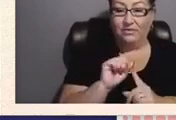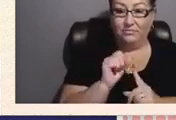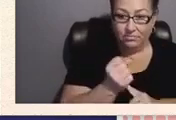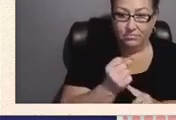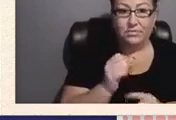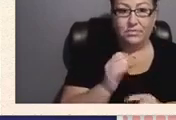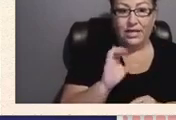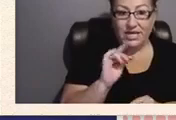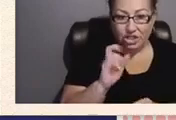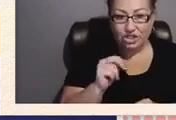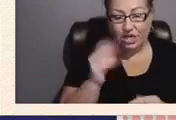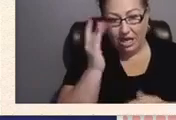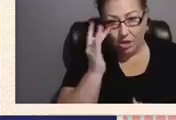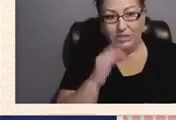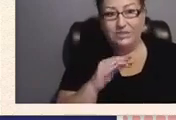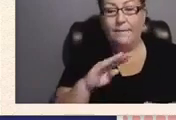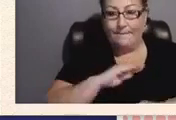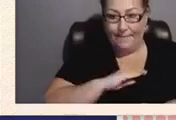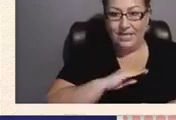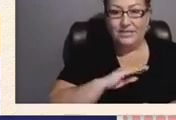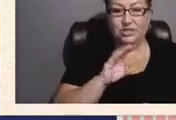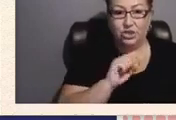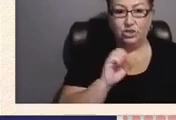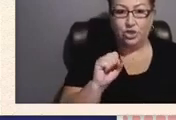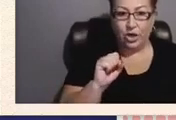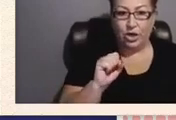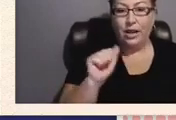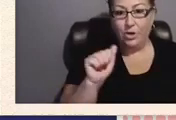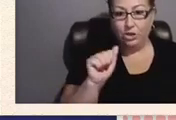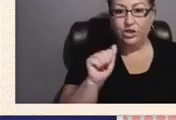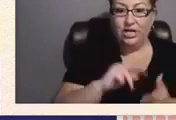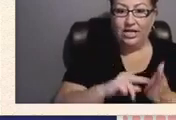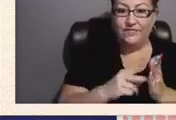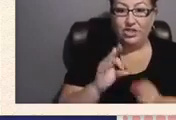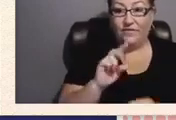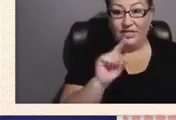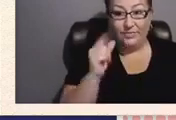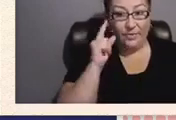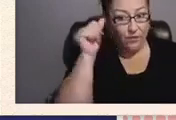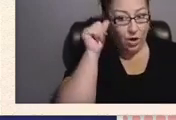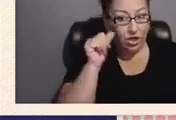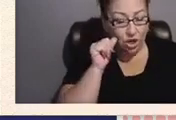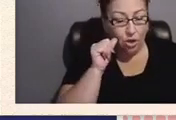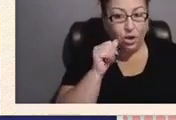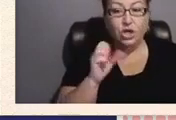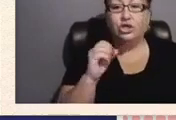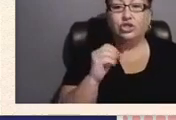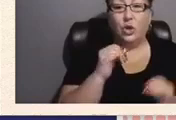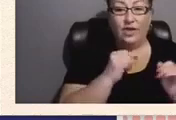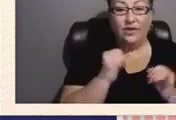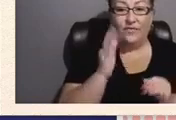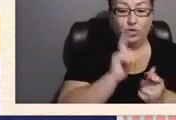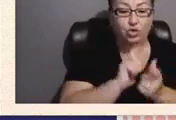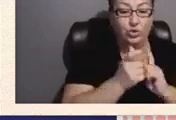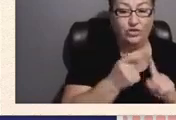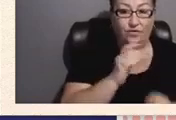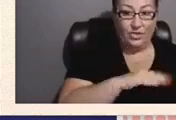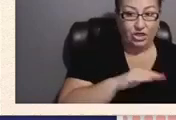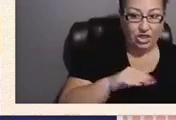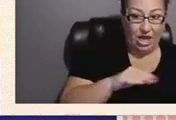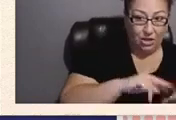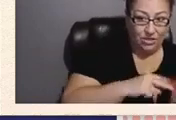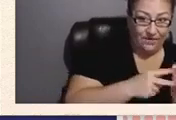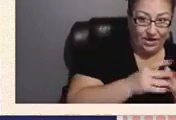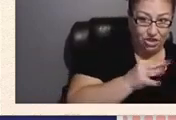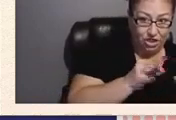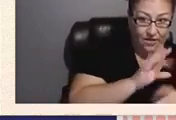Security Administration definition of disabilities for an adult. So the individual will switch from the child definition of being